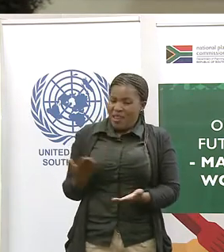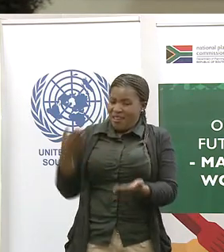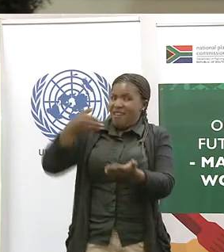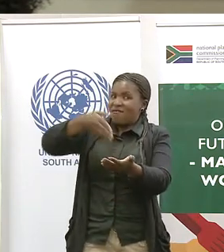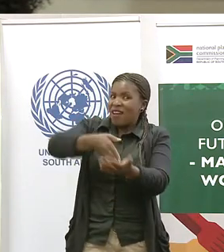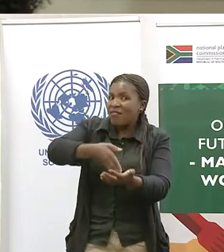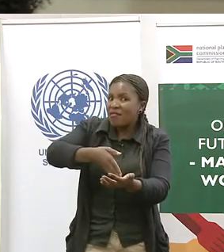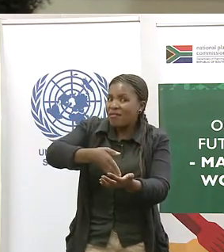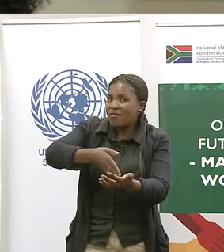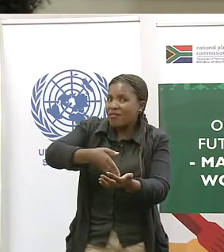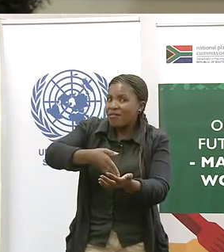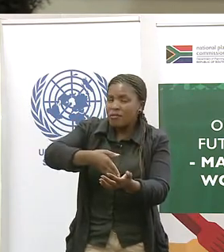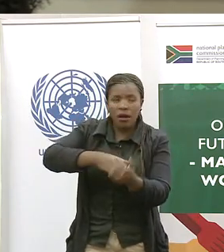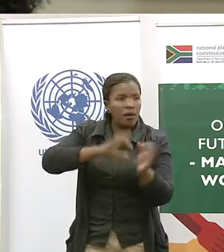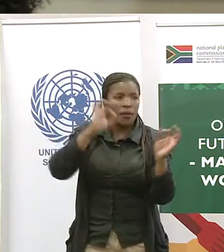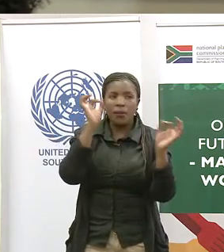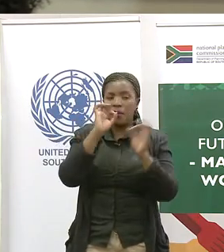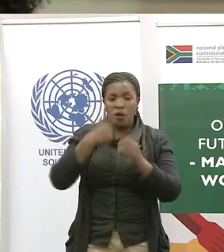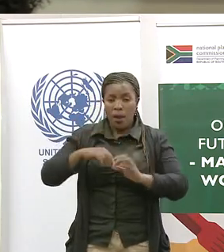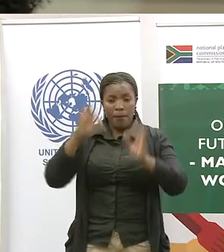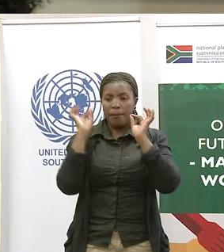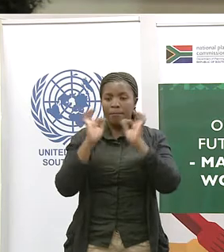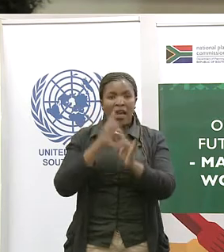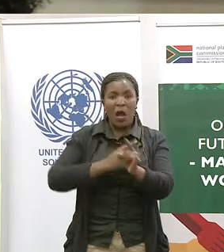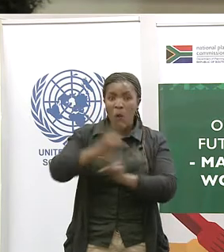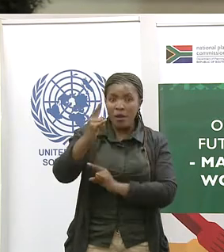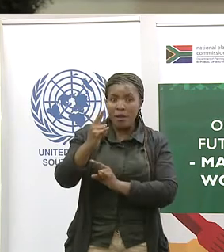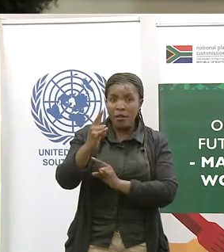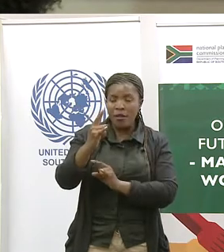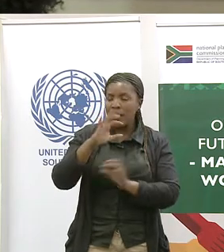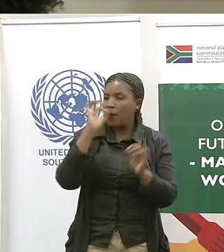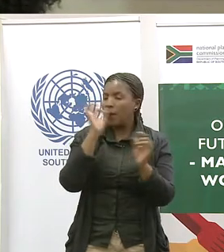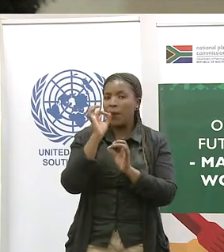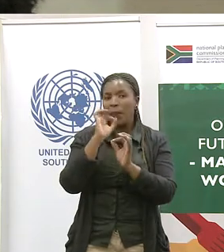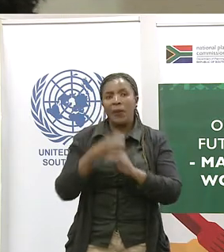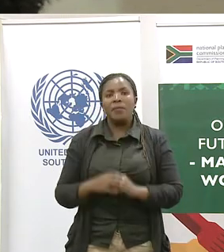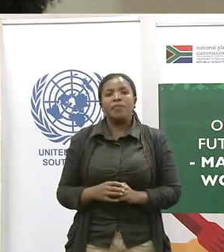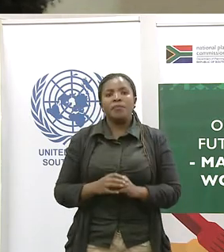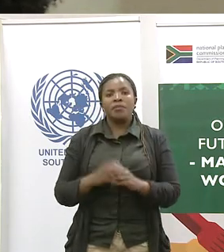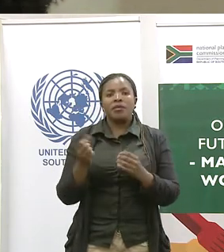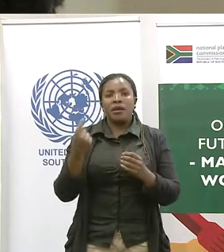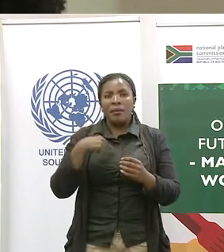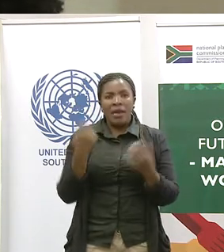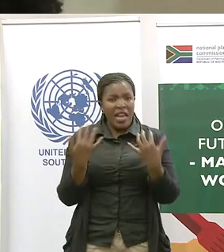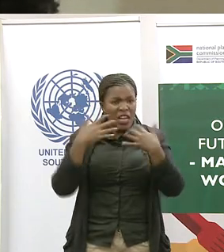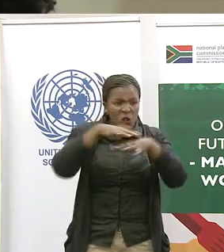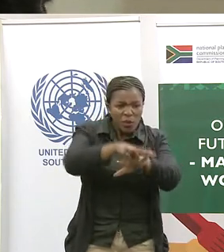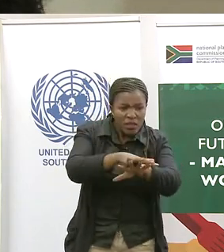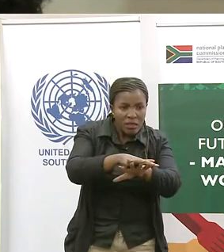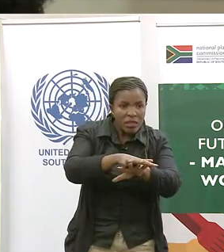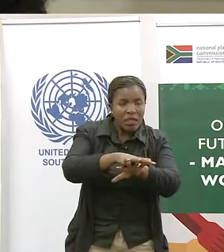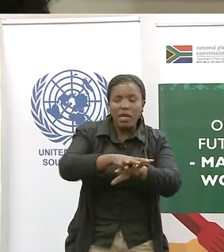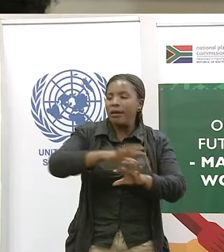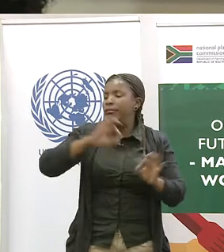the trick. We have got away talking inclusion while the majority of people with disability in